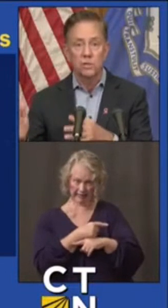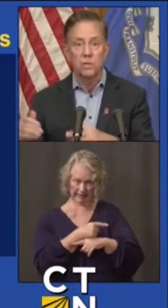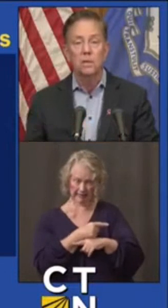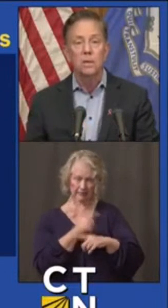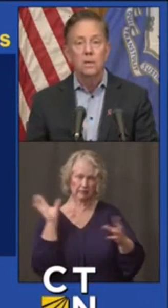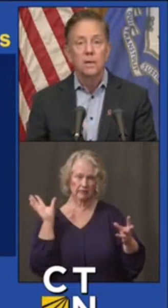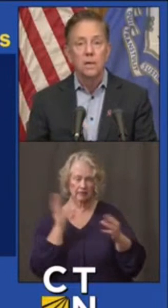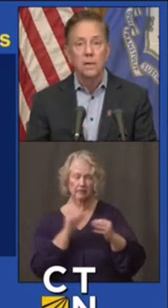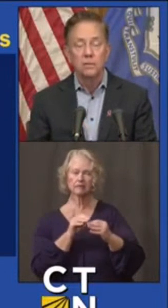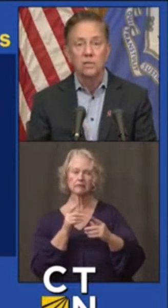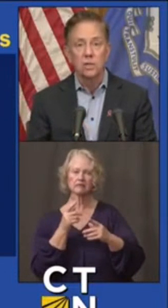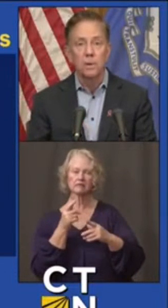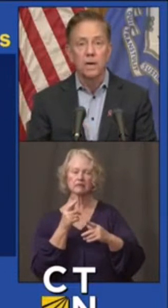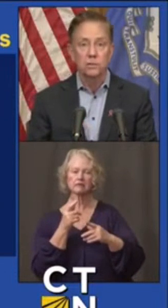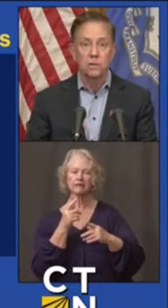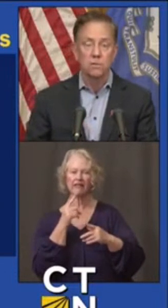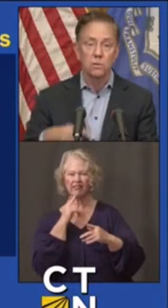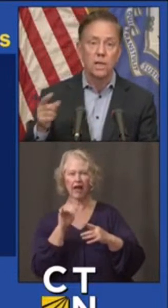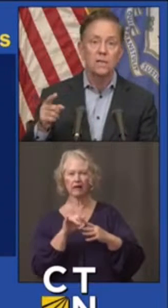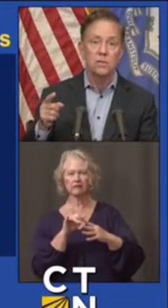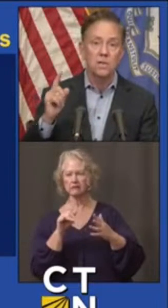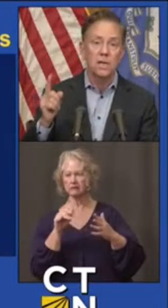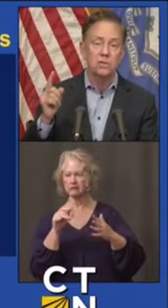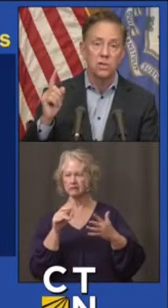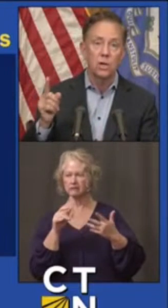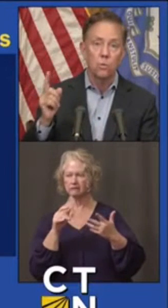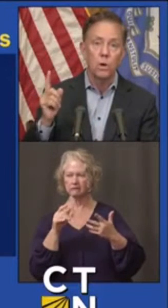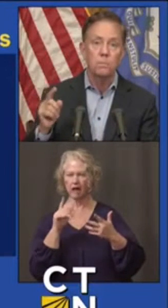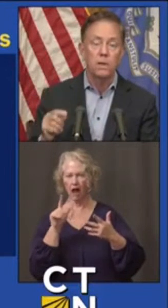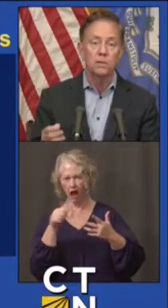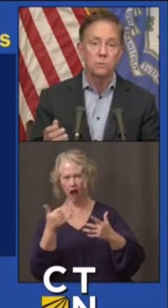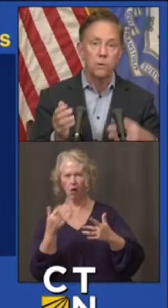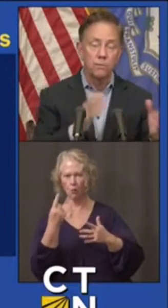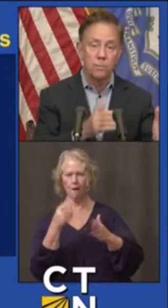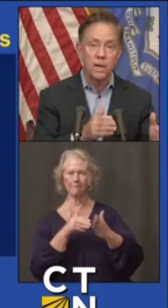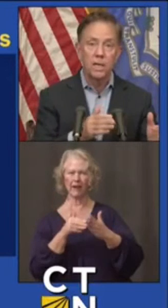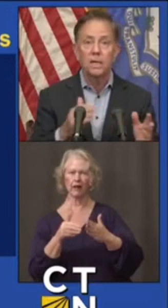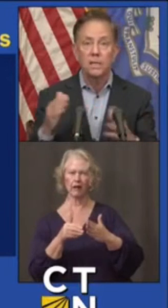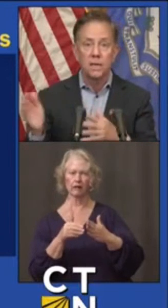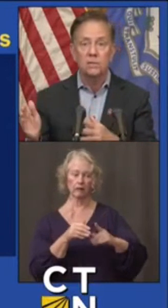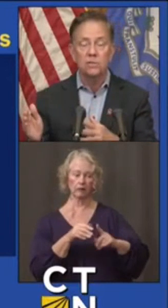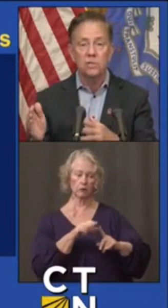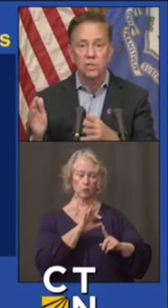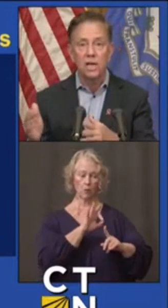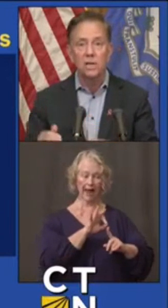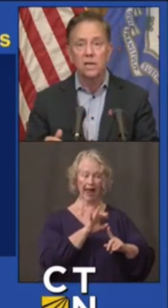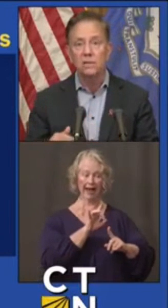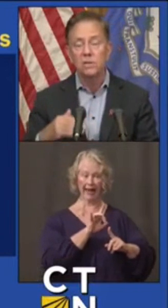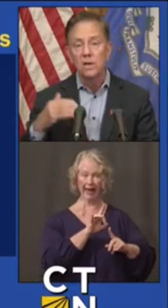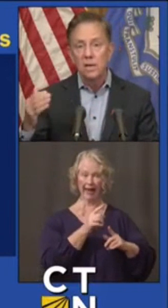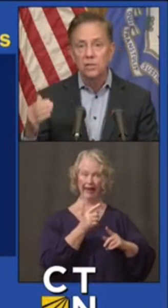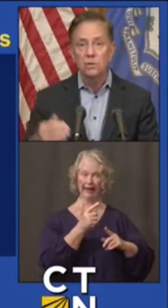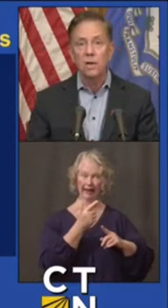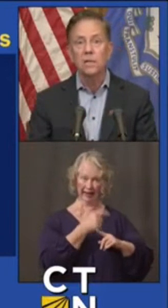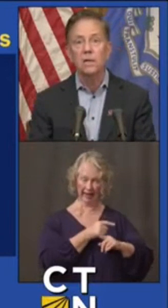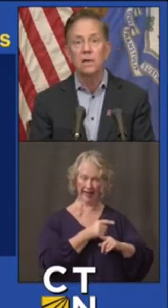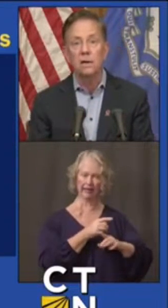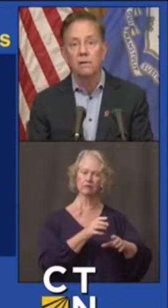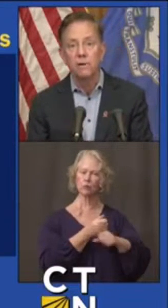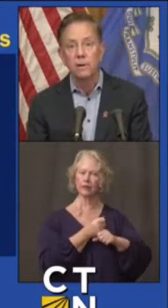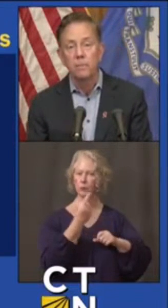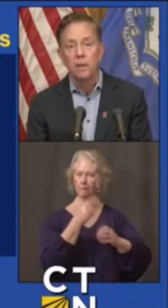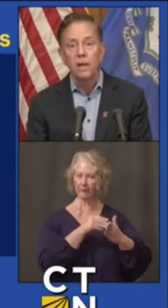person tested positive. So in the last 10 days, another 1 million. So we've gone from 98 days to 10 days. Gives you an idea